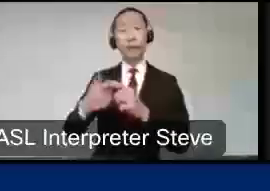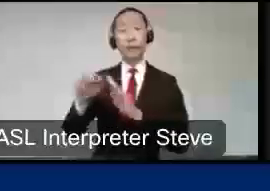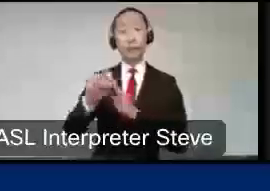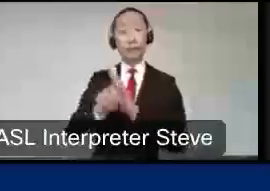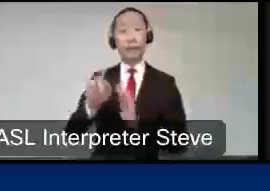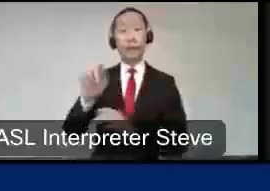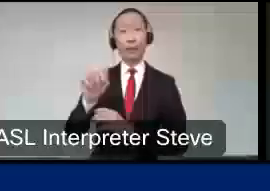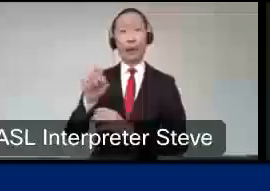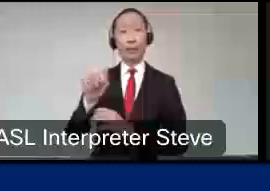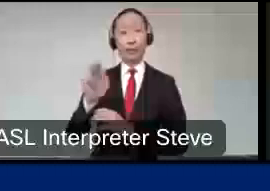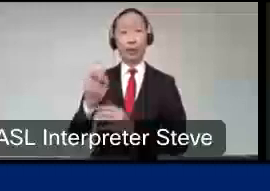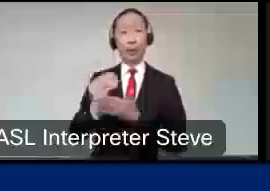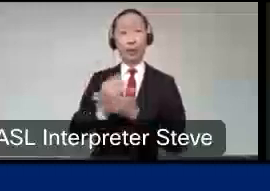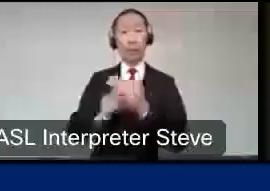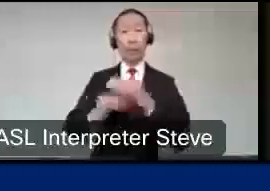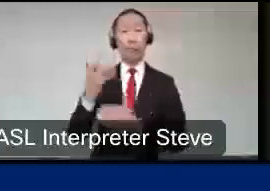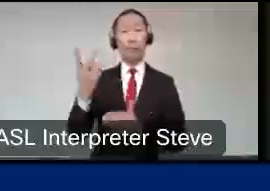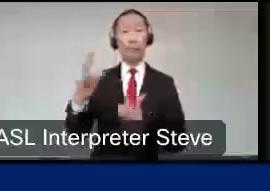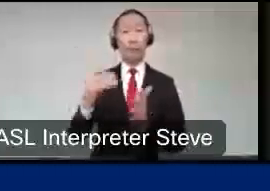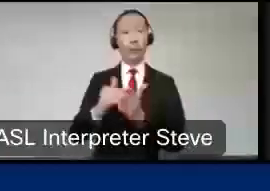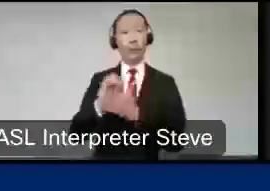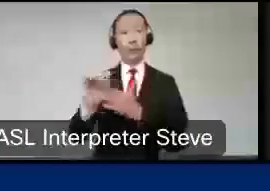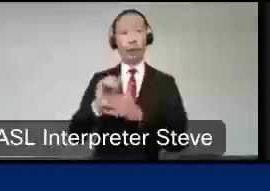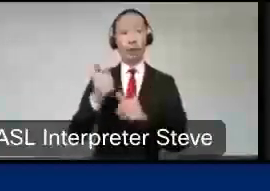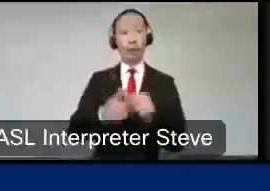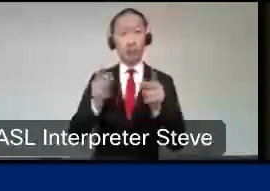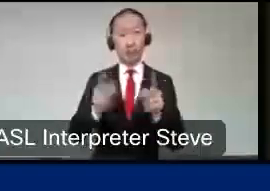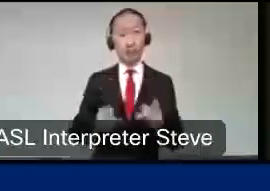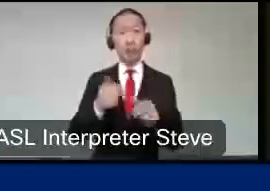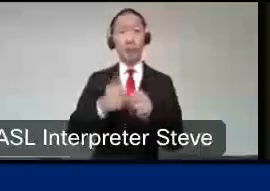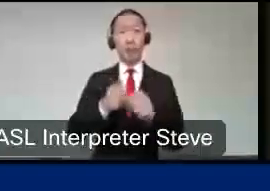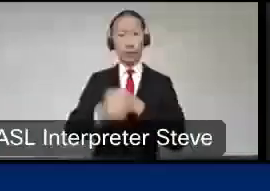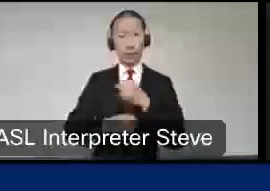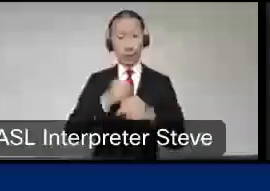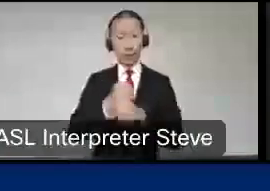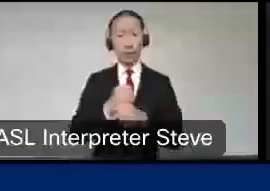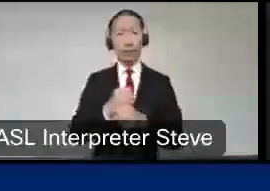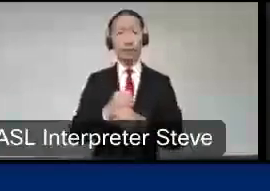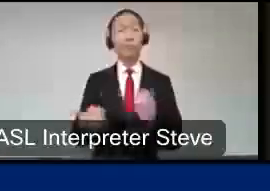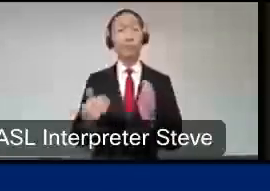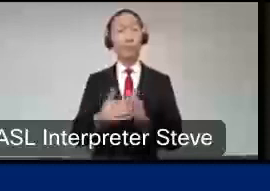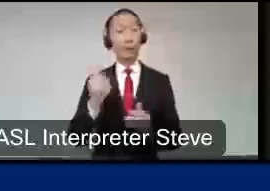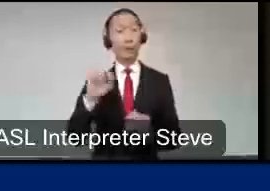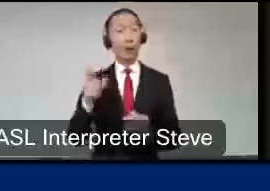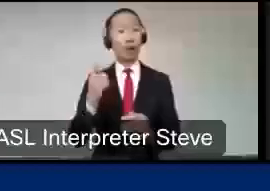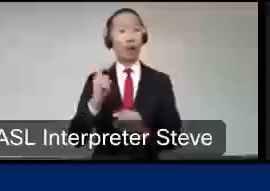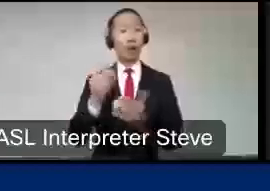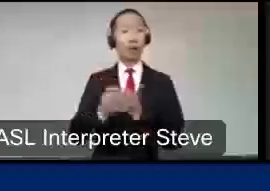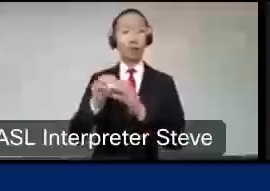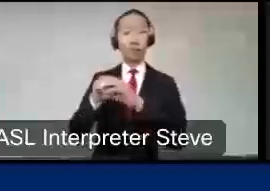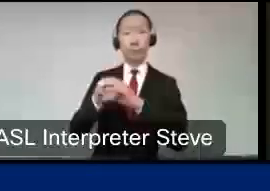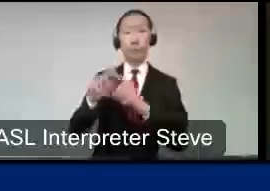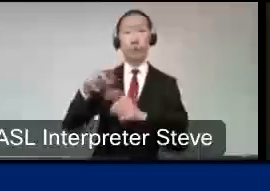taxable income up to $17,000 per person per year. Again, only contributions to the PA